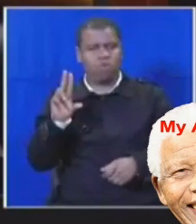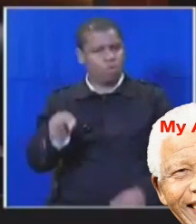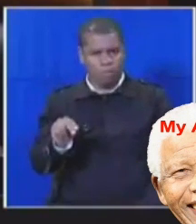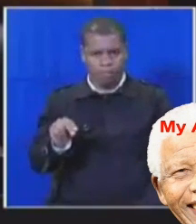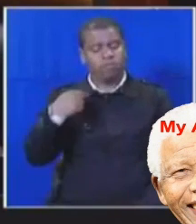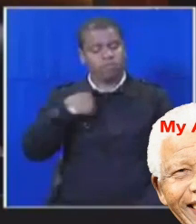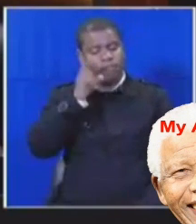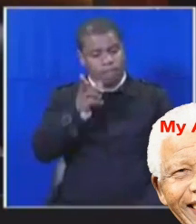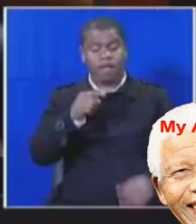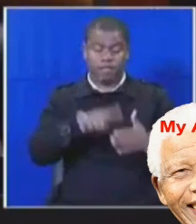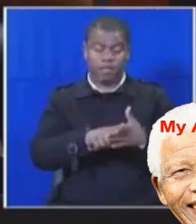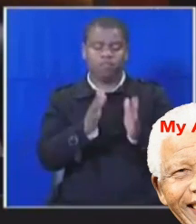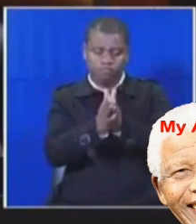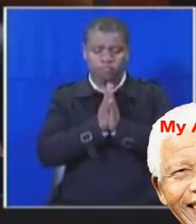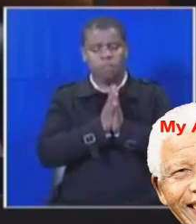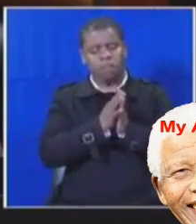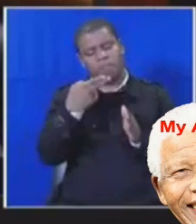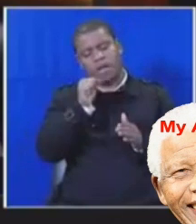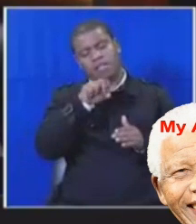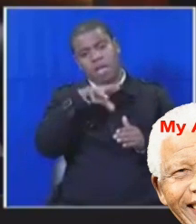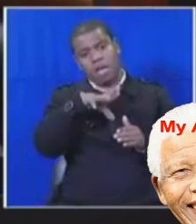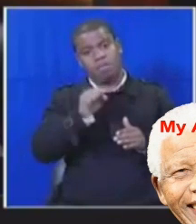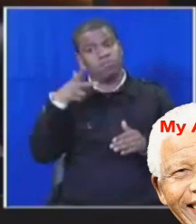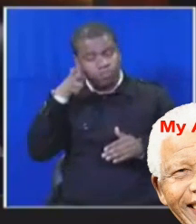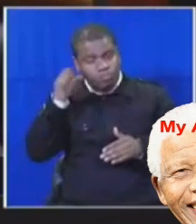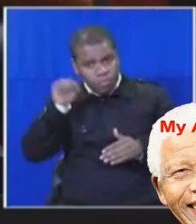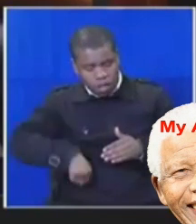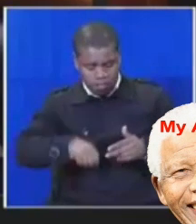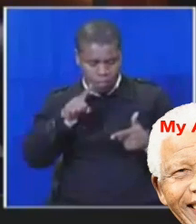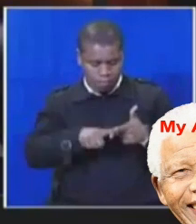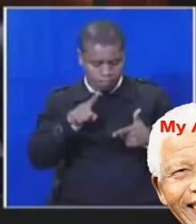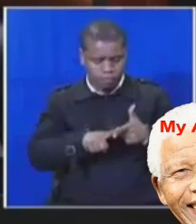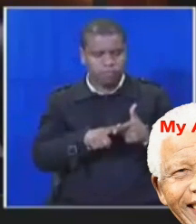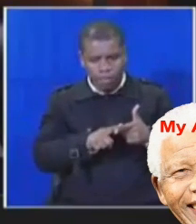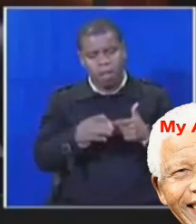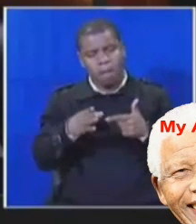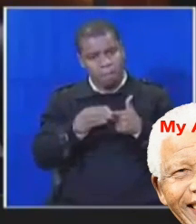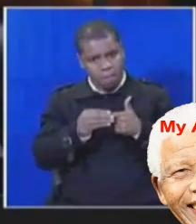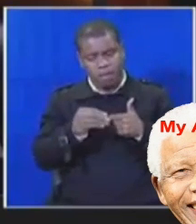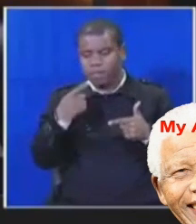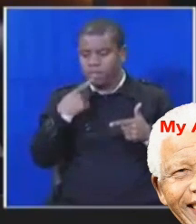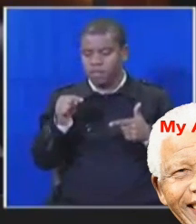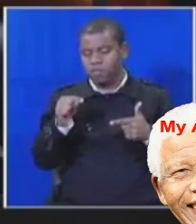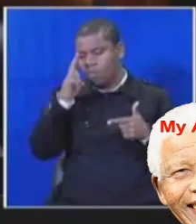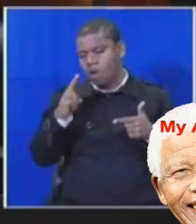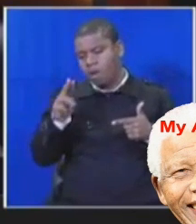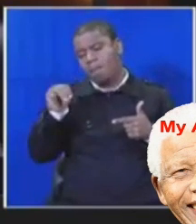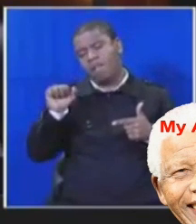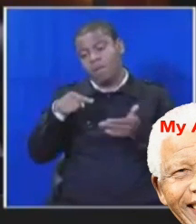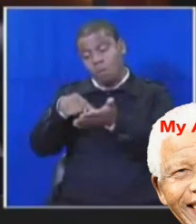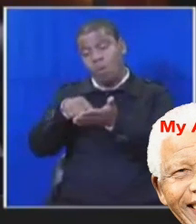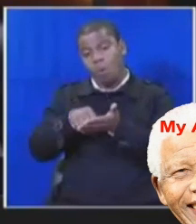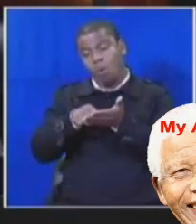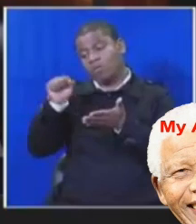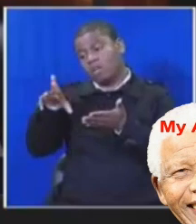asked us to check on Hansard. Secondly, the member has mentioned that Honorable Malima owes 16 million. You